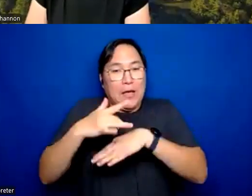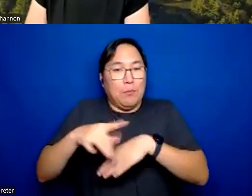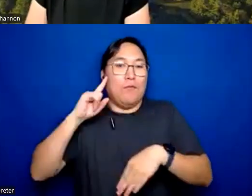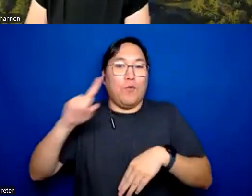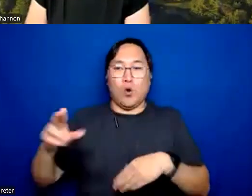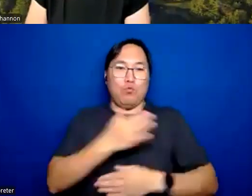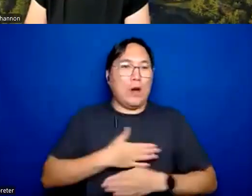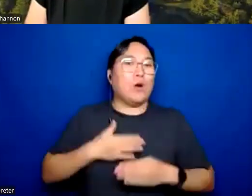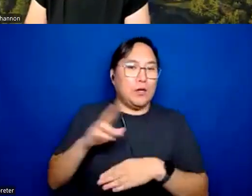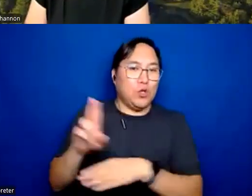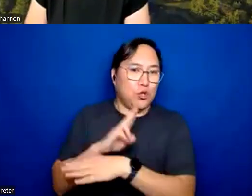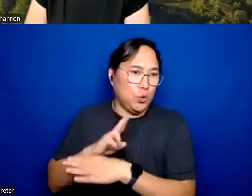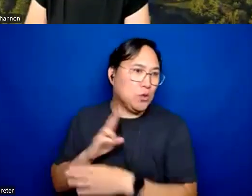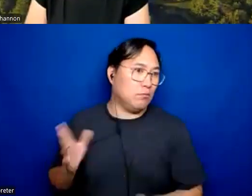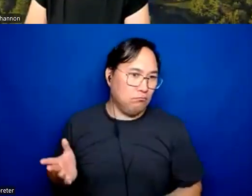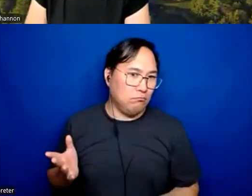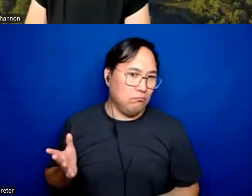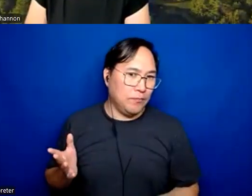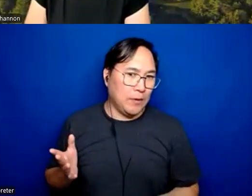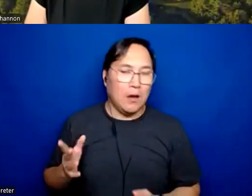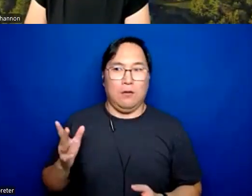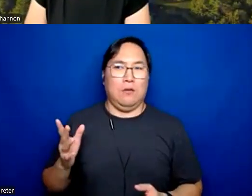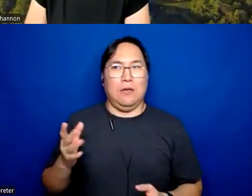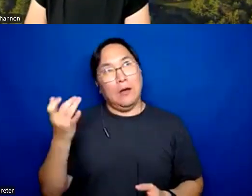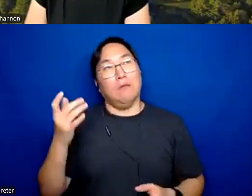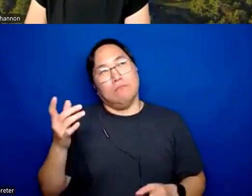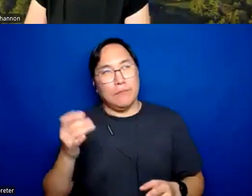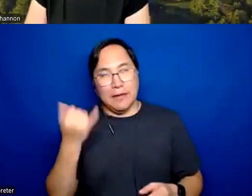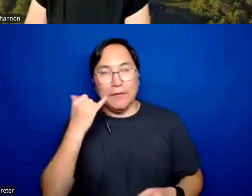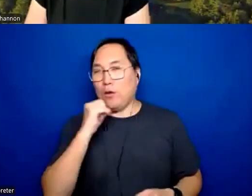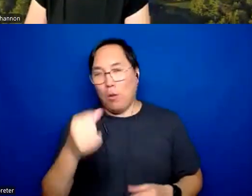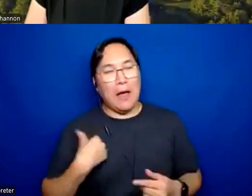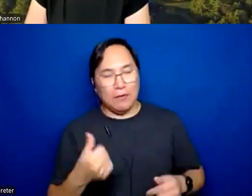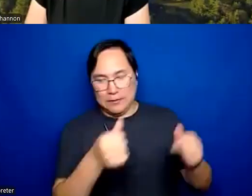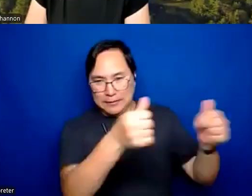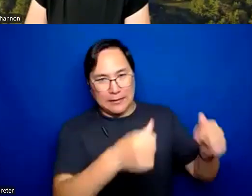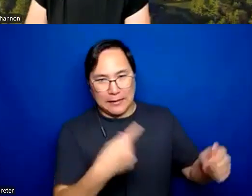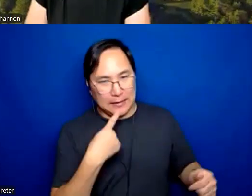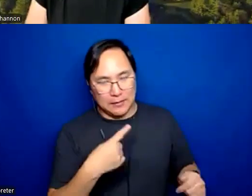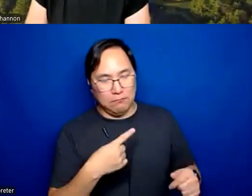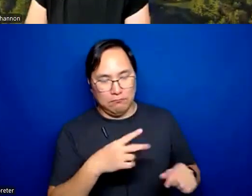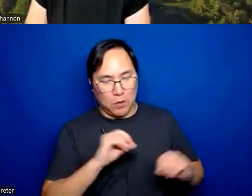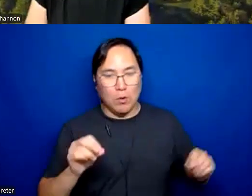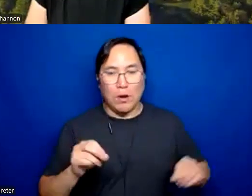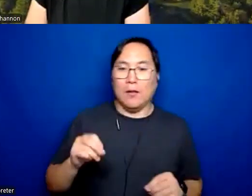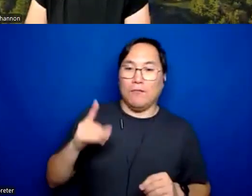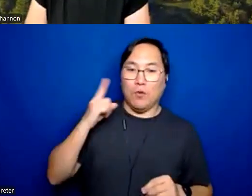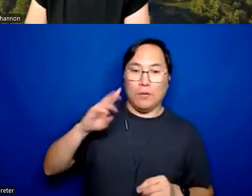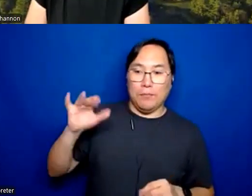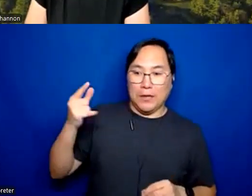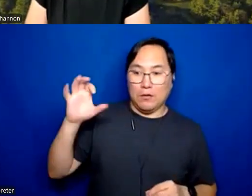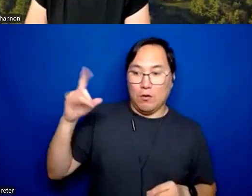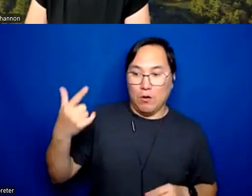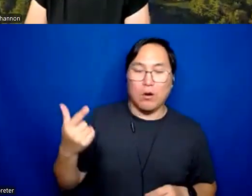uses, unless posted otherwise. And here in Bagog, we follow that